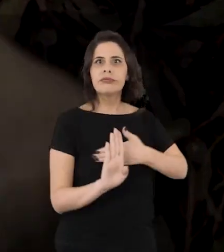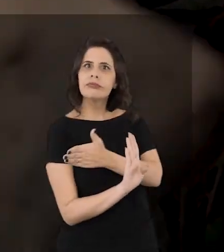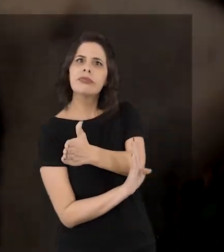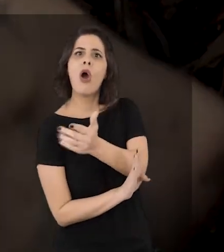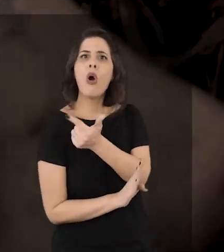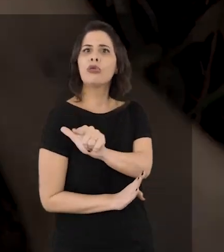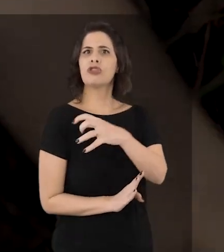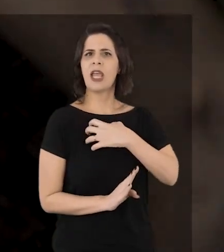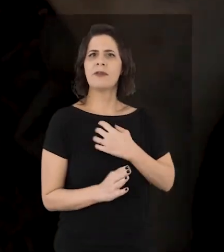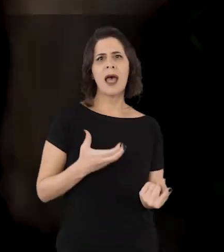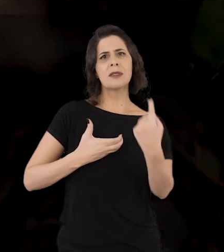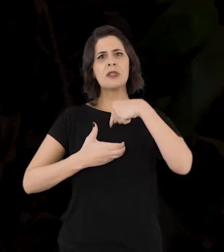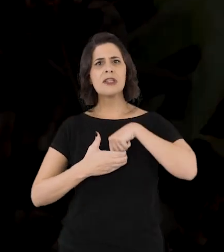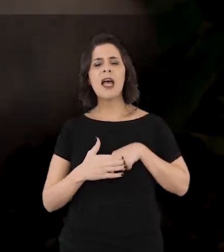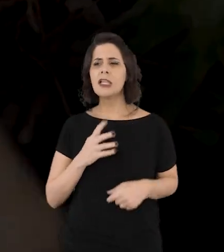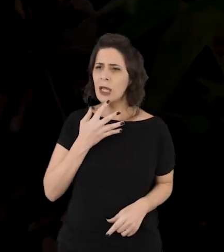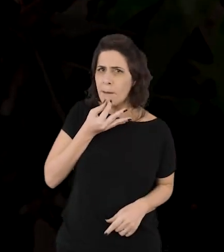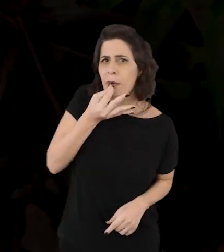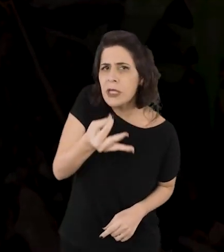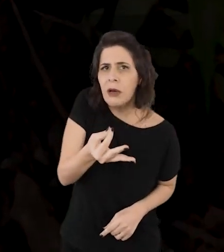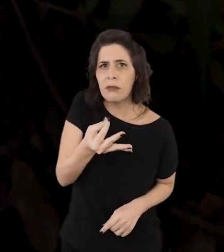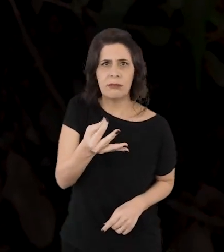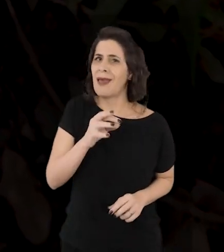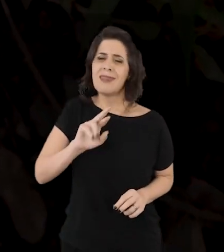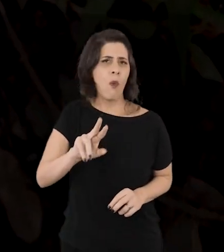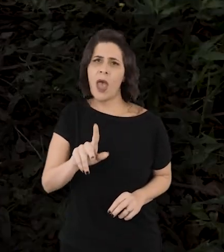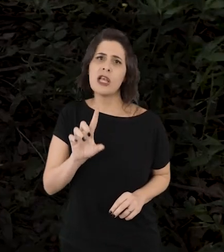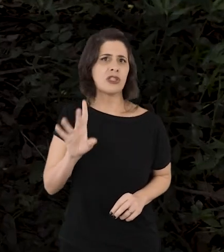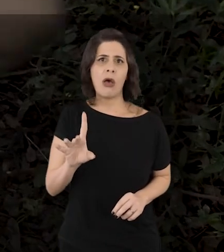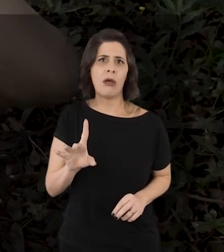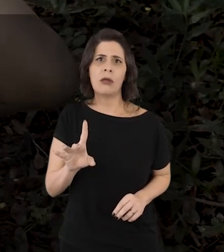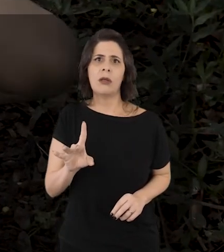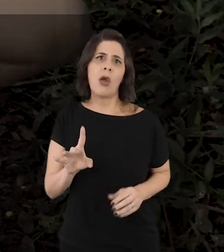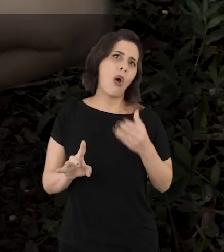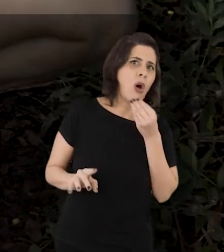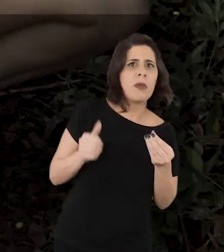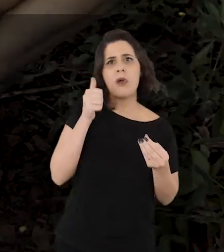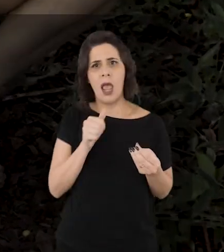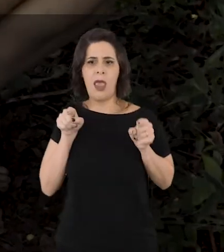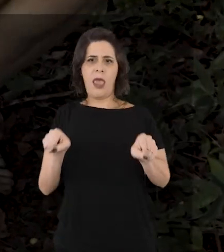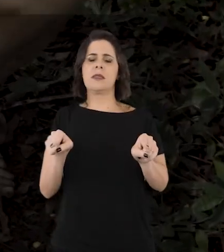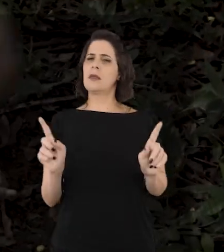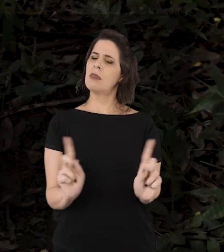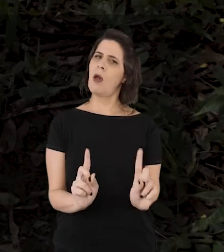subject position that is not in relationship to either man or woman.